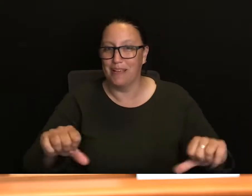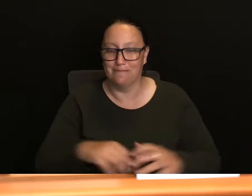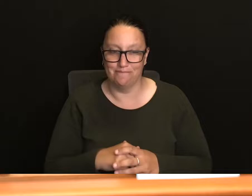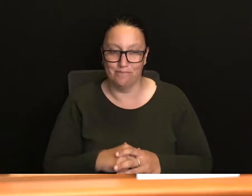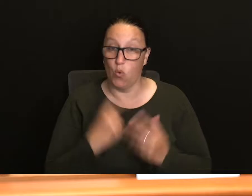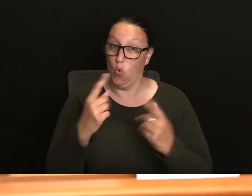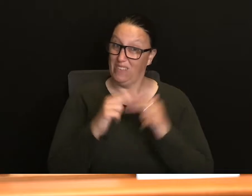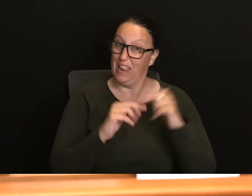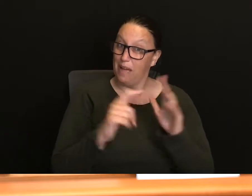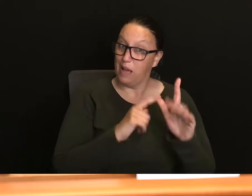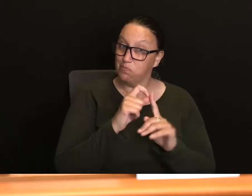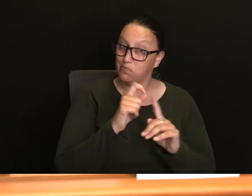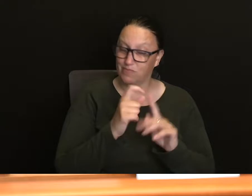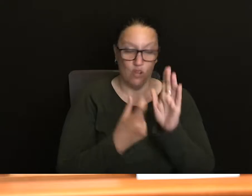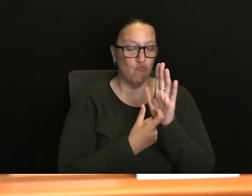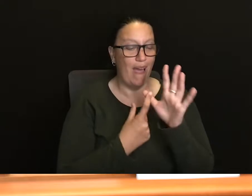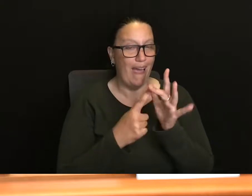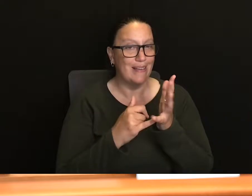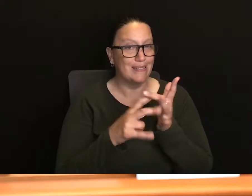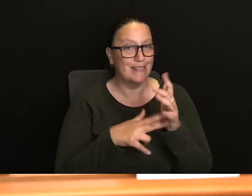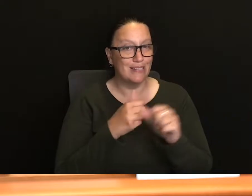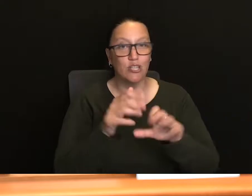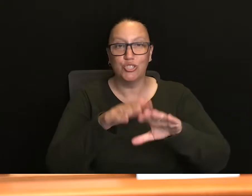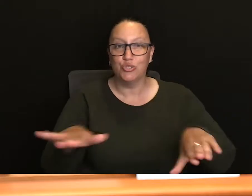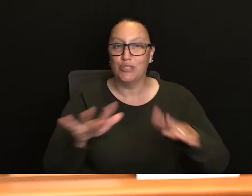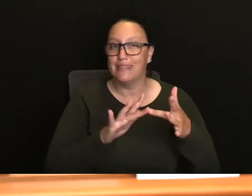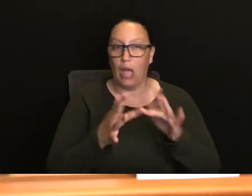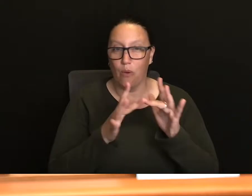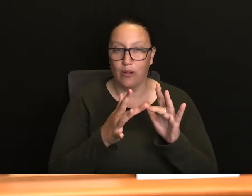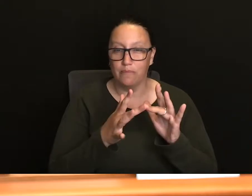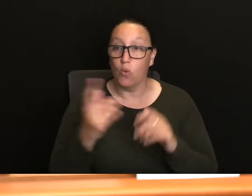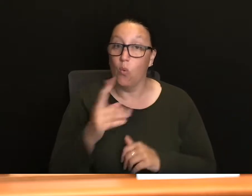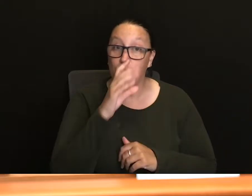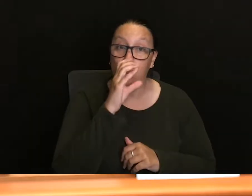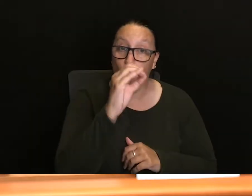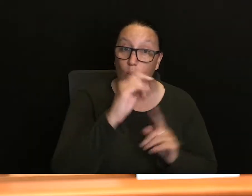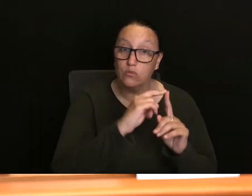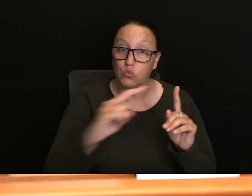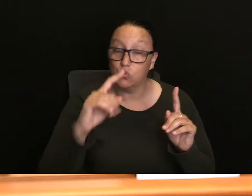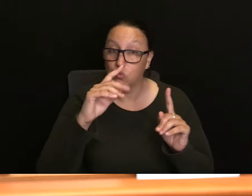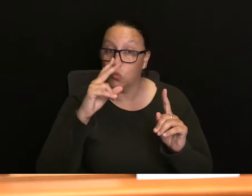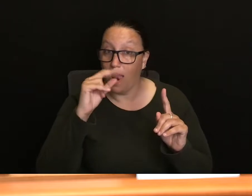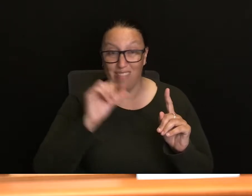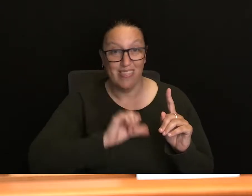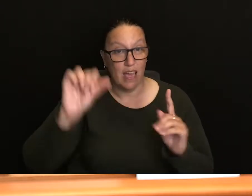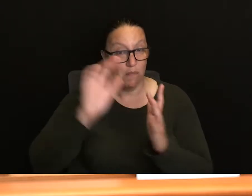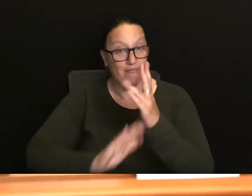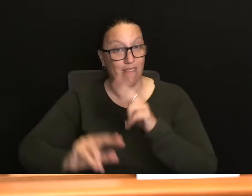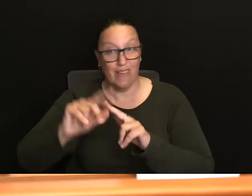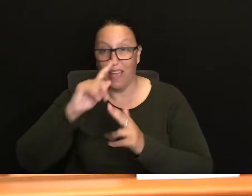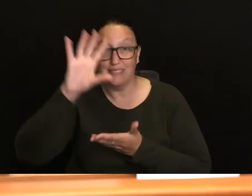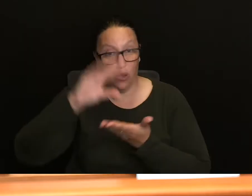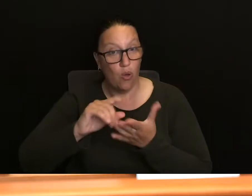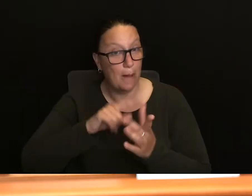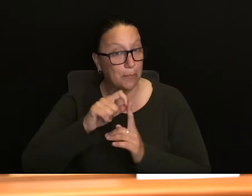Raising Children Network, the app is aimed at parents and carers of children aged 0 to 12. It's free to download